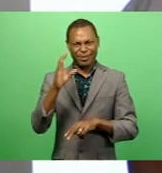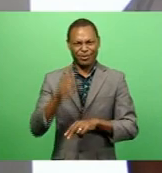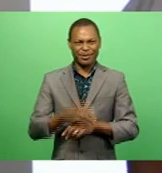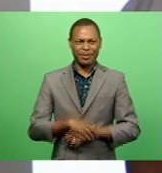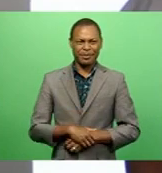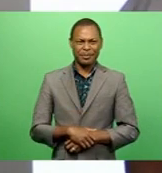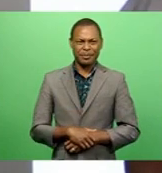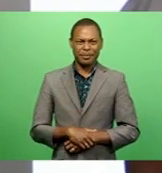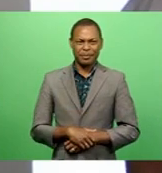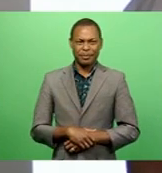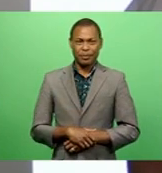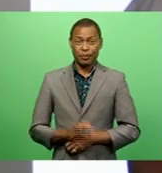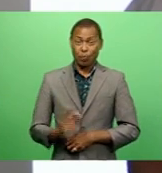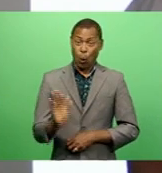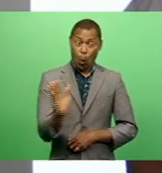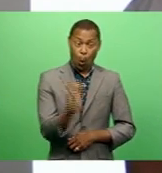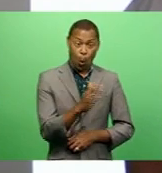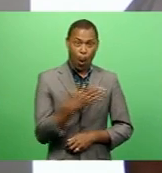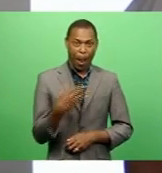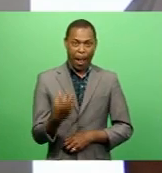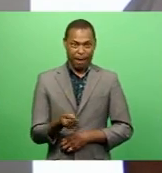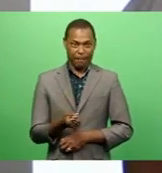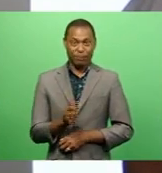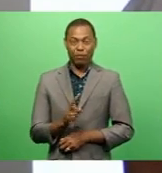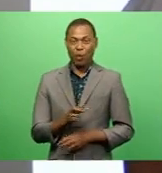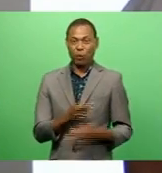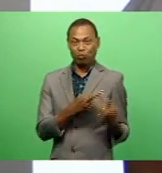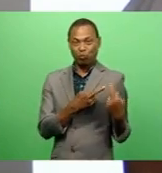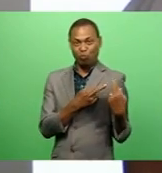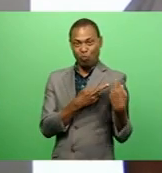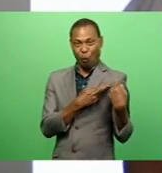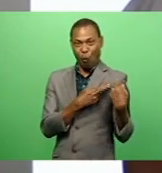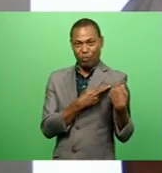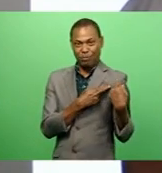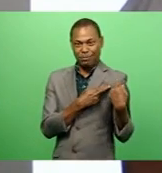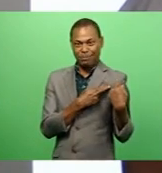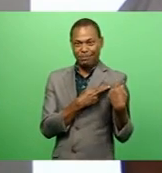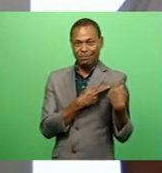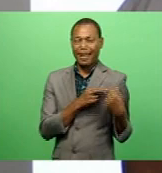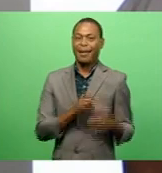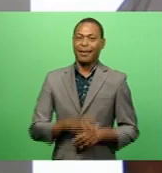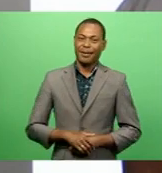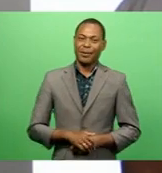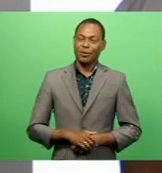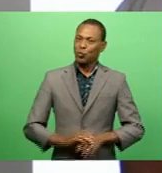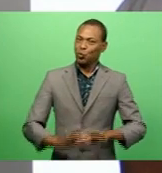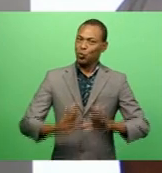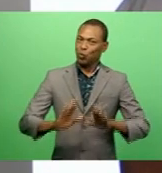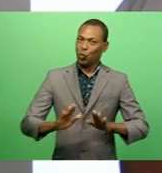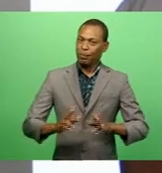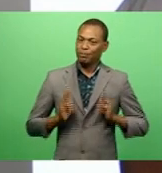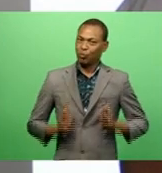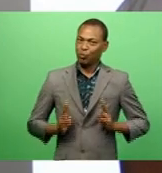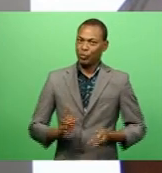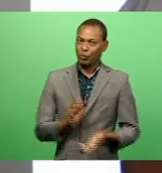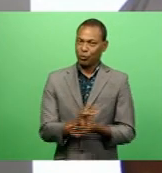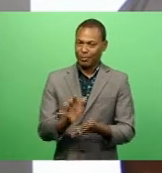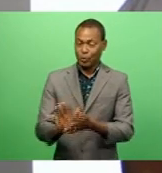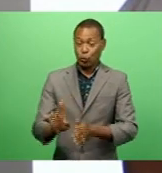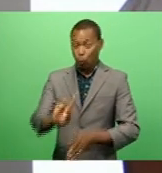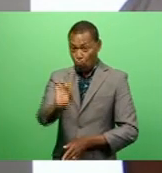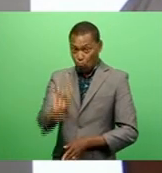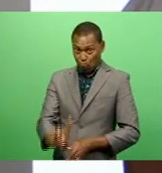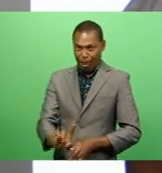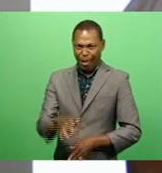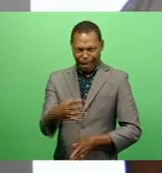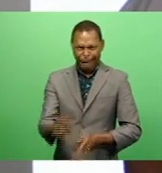all play a vital role in our efforts to combat human trafficking as a nation. The training today will provide you with the necessary